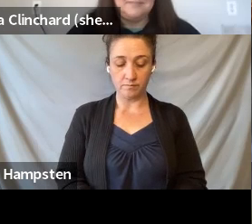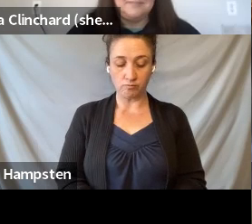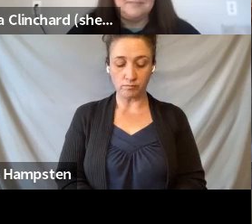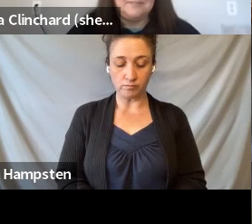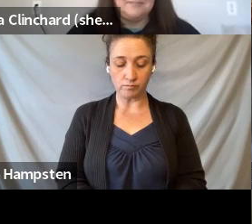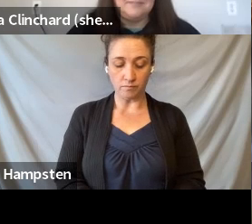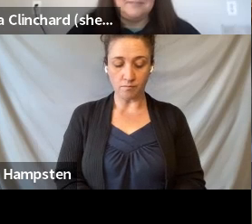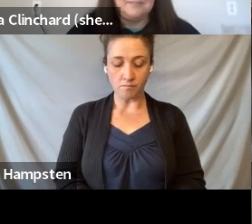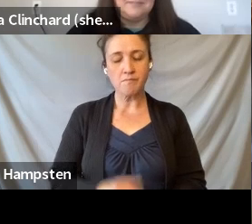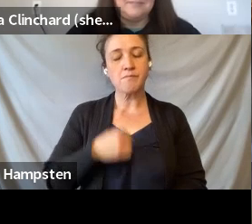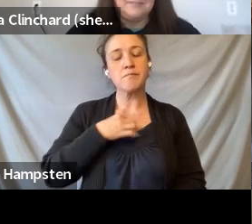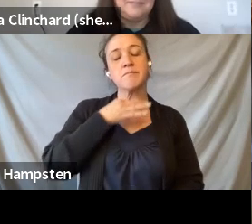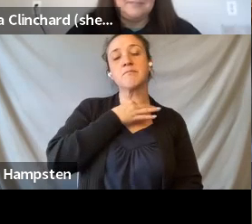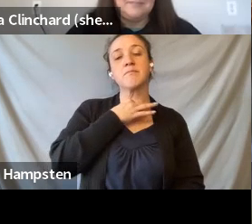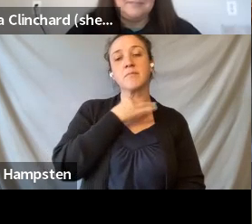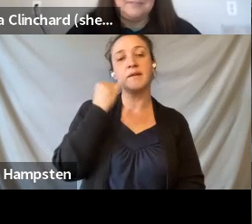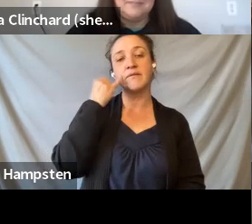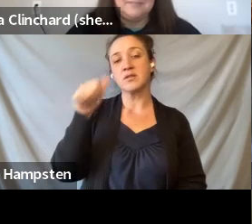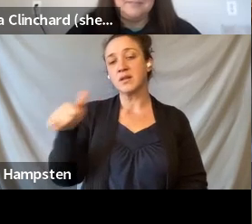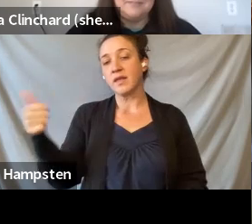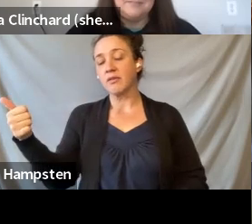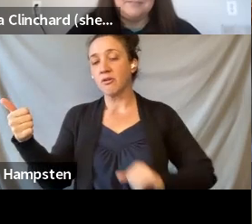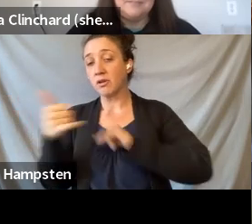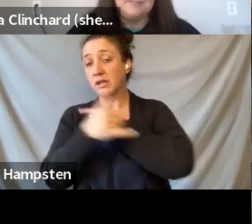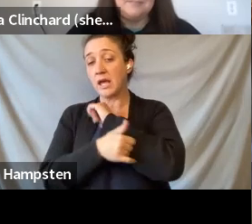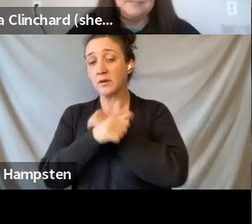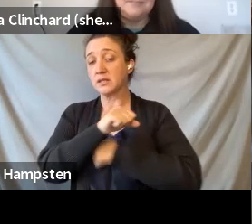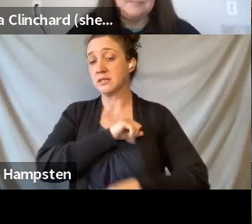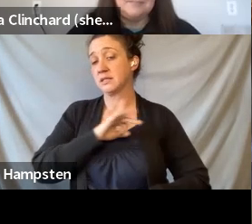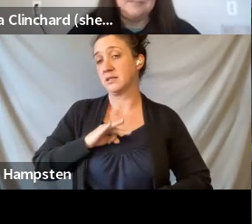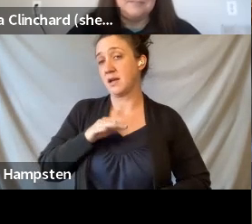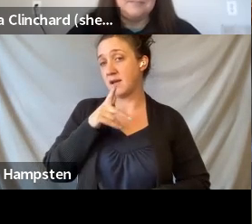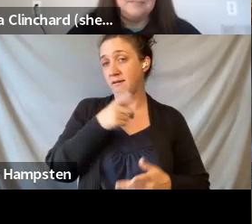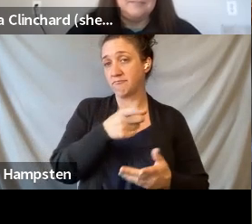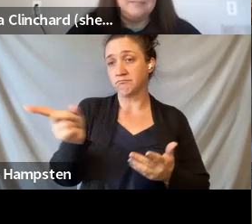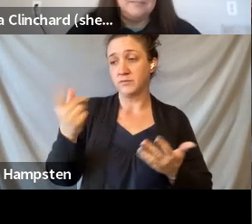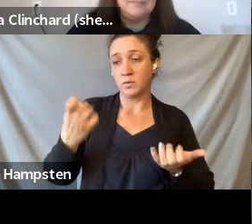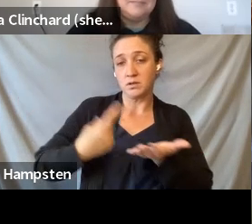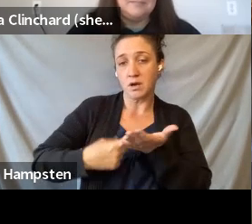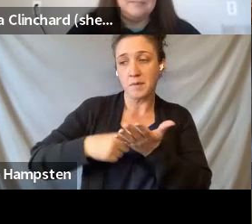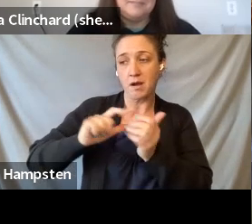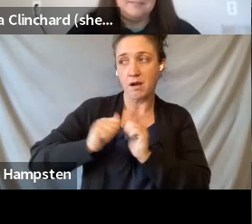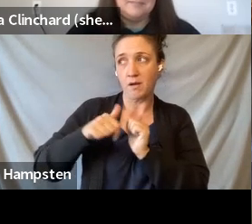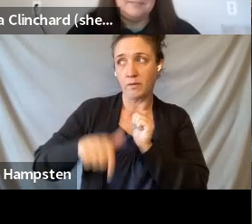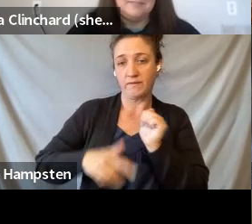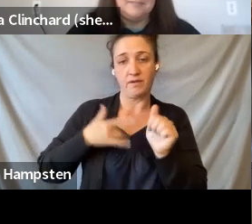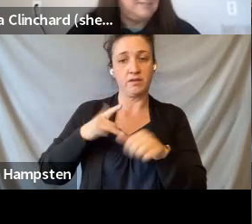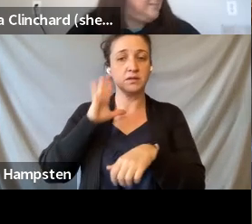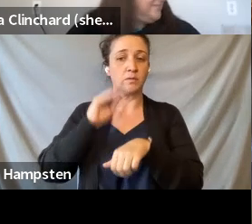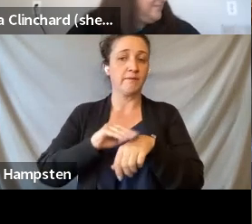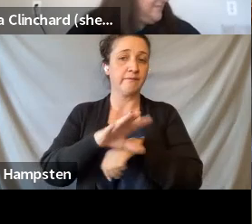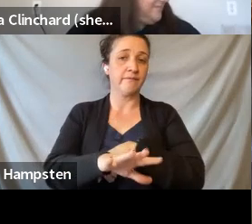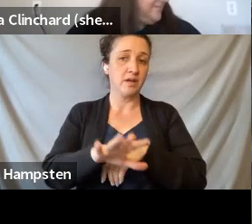I'm curious to hear if there are any other county staff who want to talk about how this feels like it'll inform the work